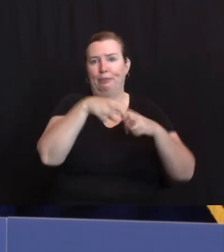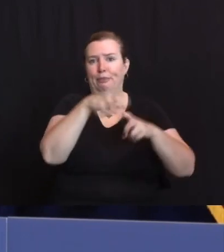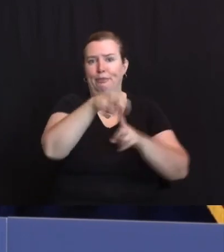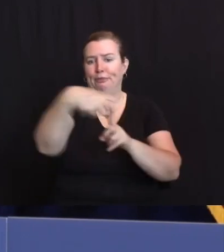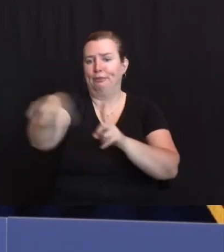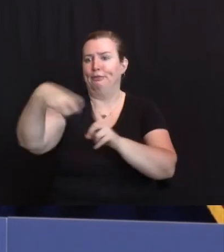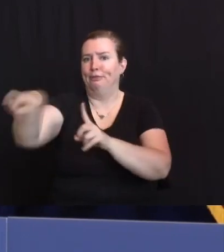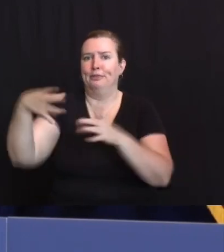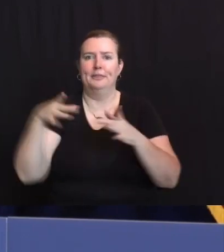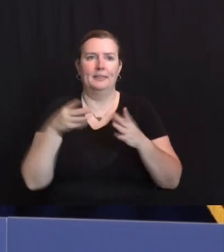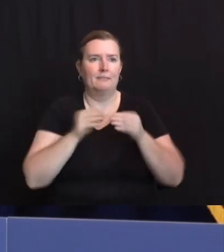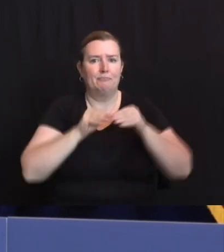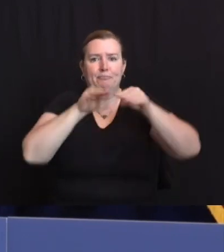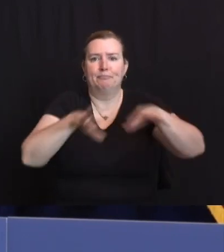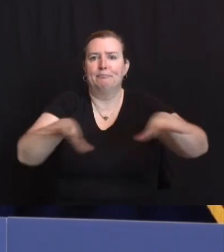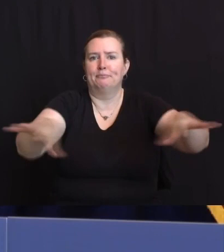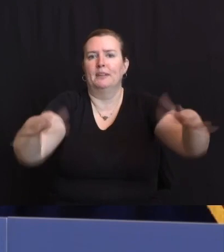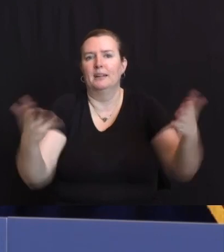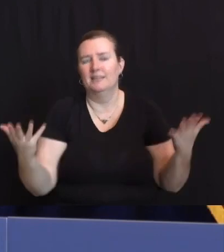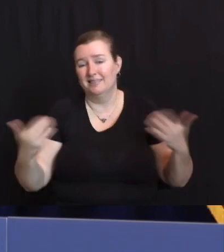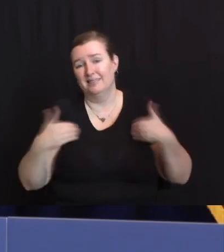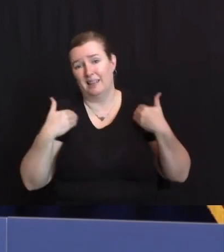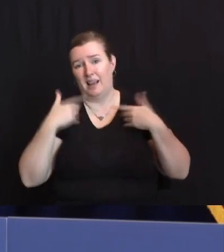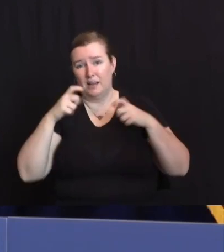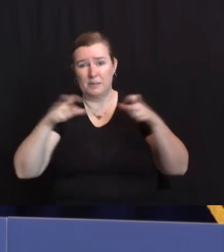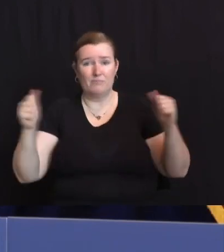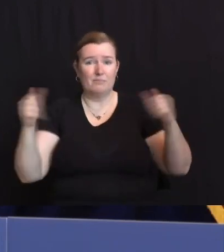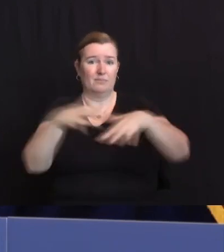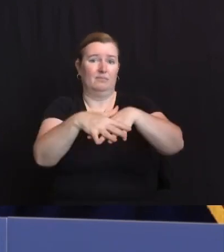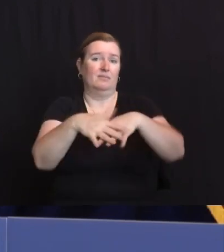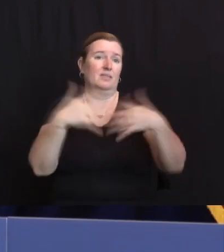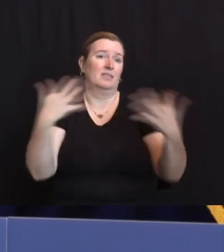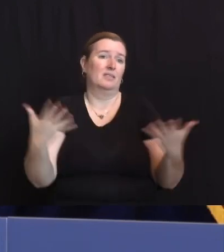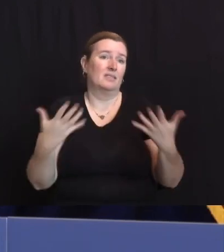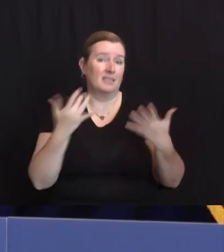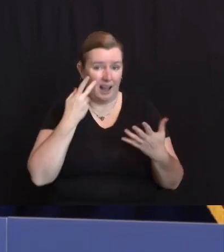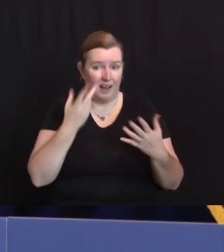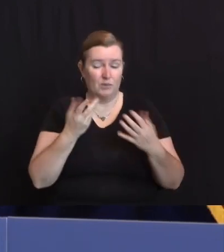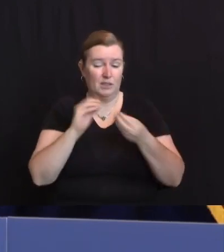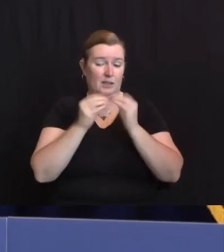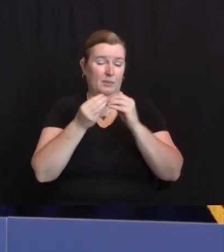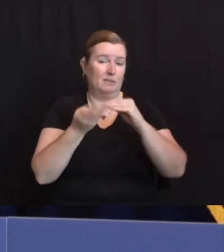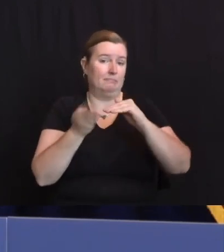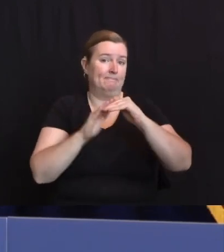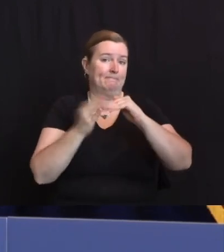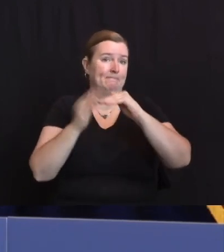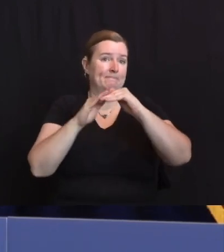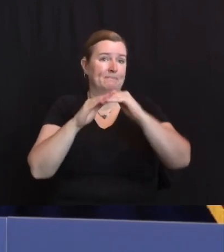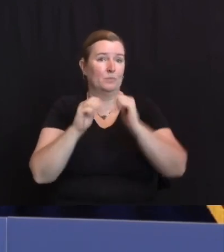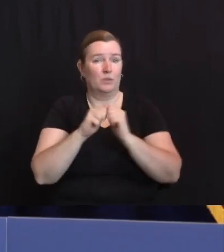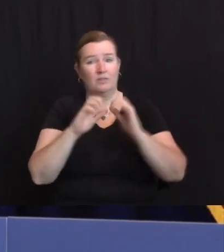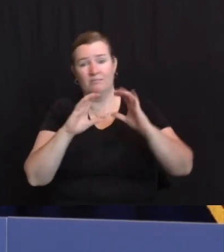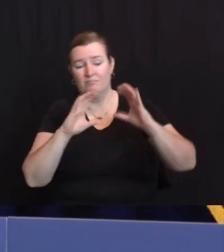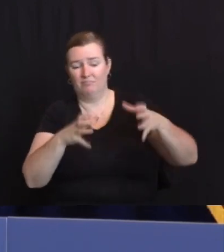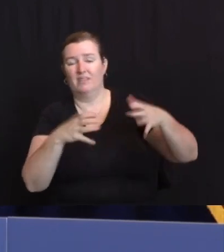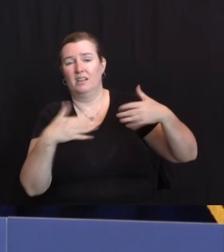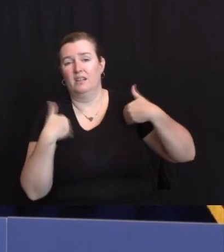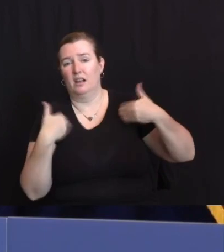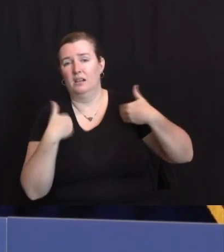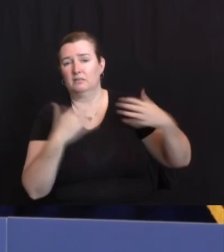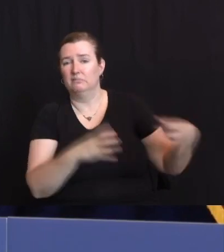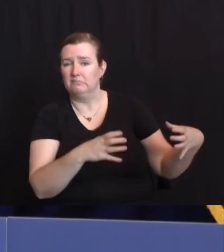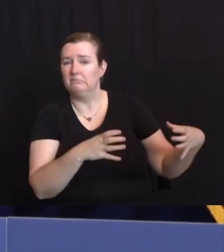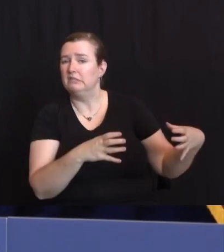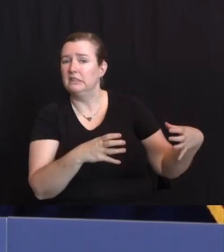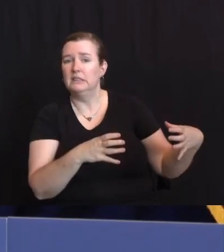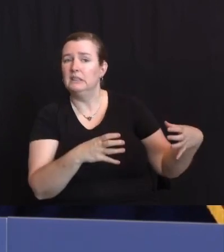younger population. We are continuing to see case numbers climb among young people. Many of these cases and clusters